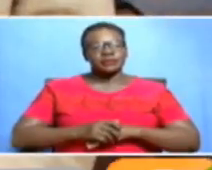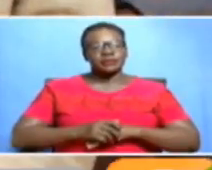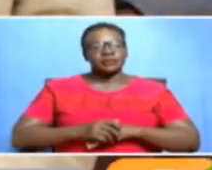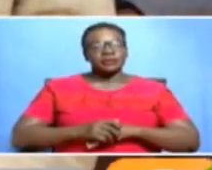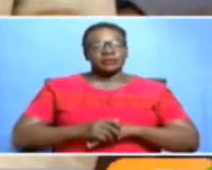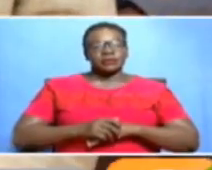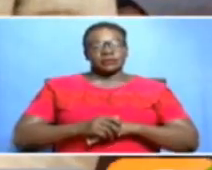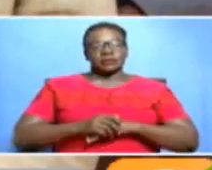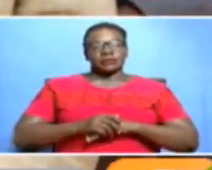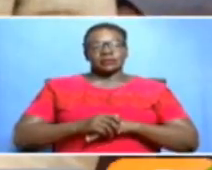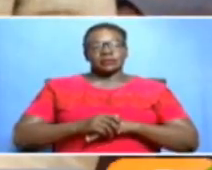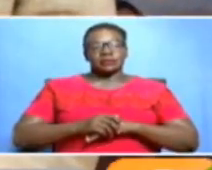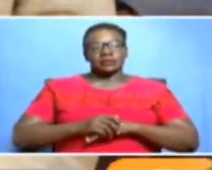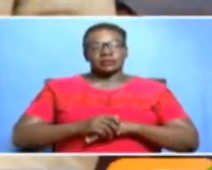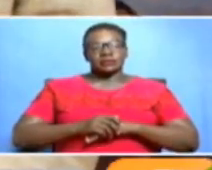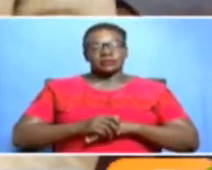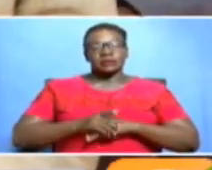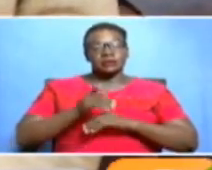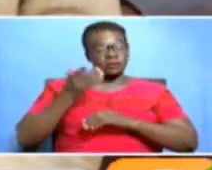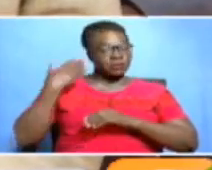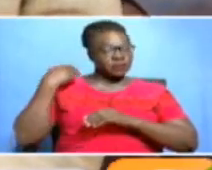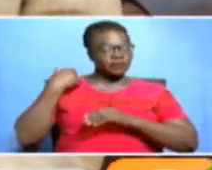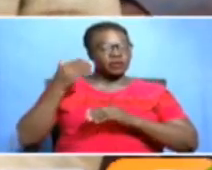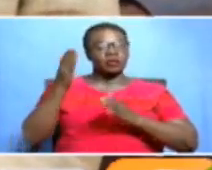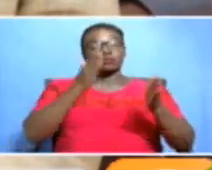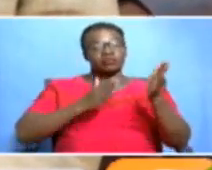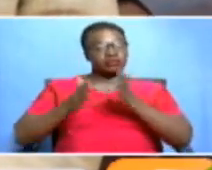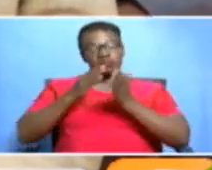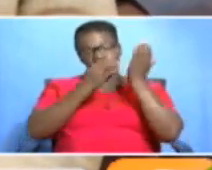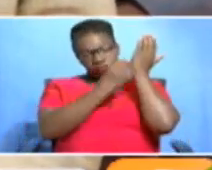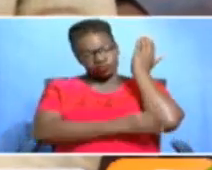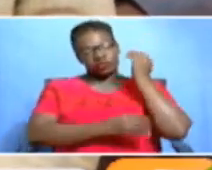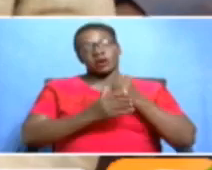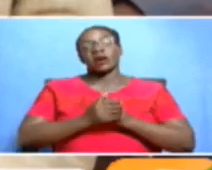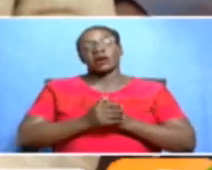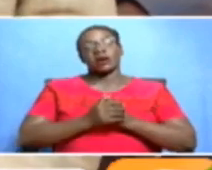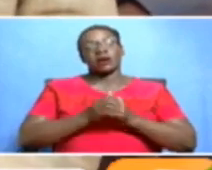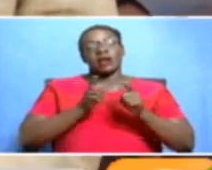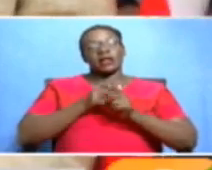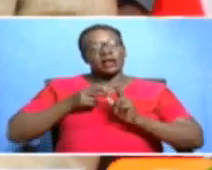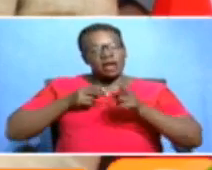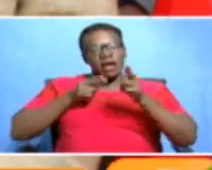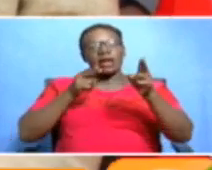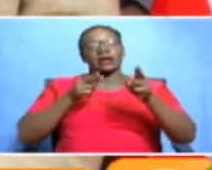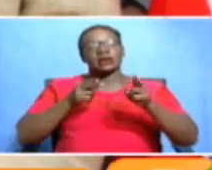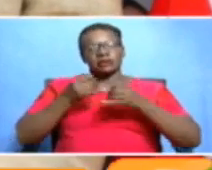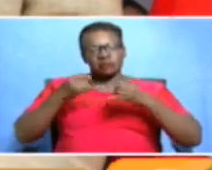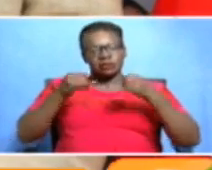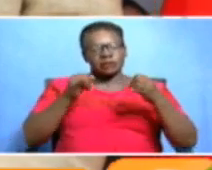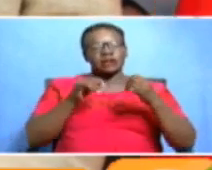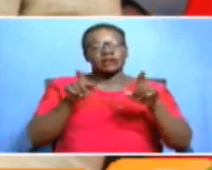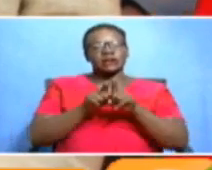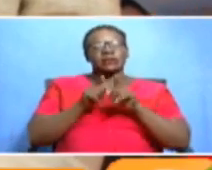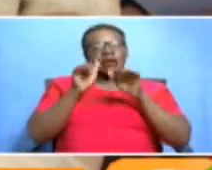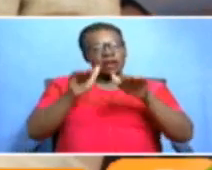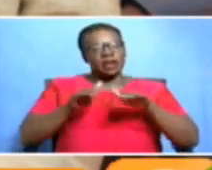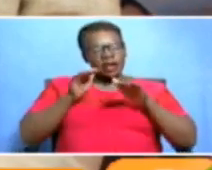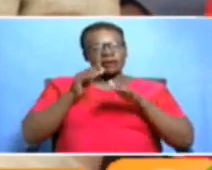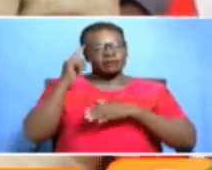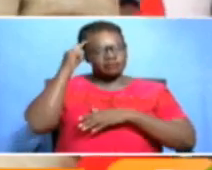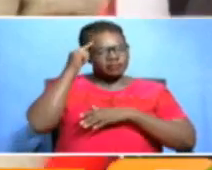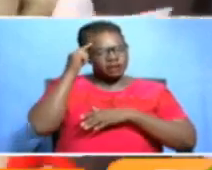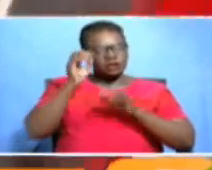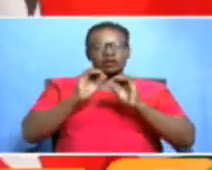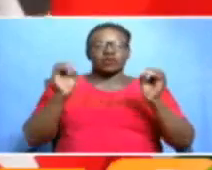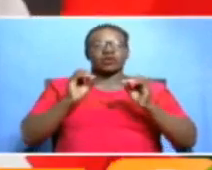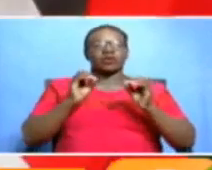The curriculum was poorly planned and hastily introduced in schools. The process did not carefully consider